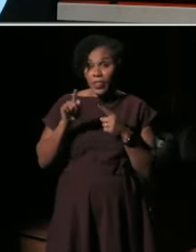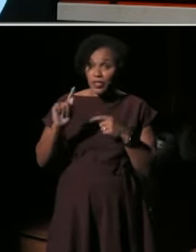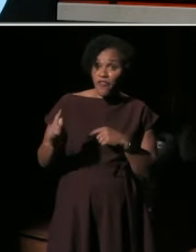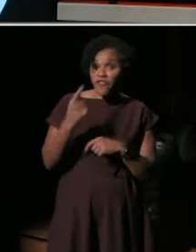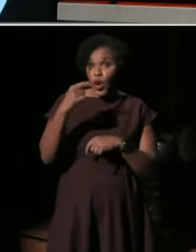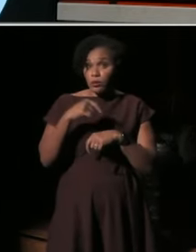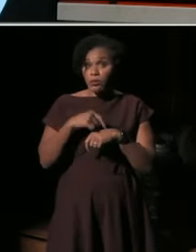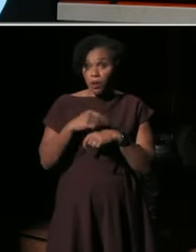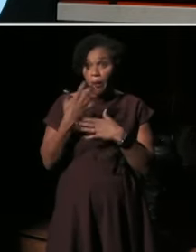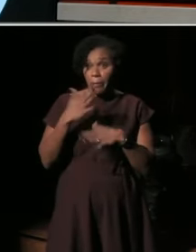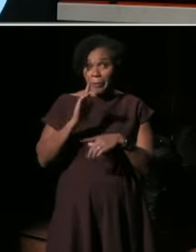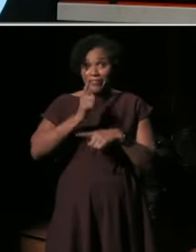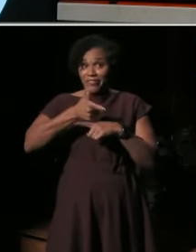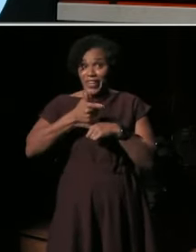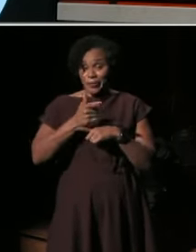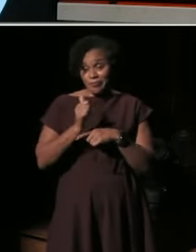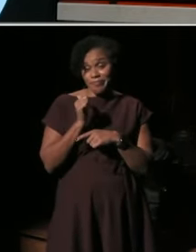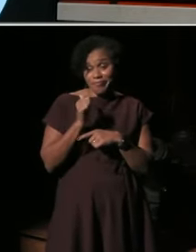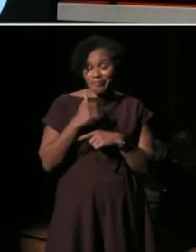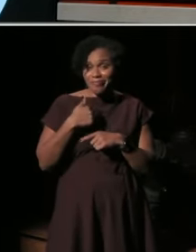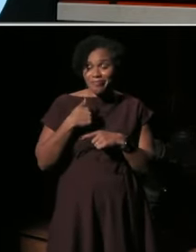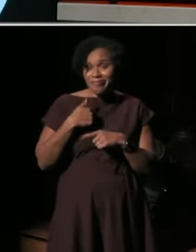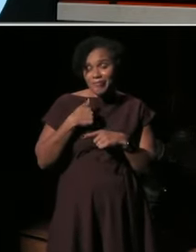ever been filmed.